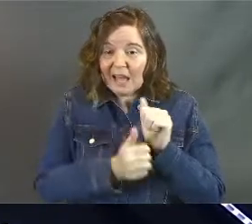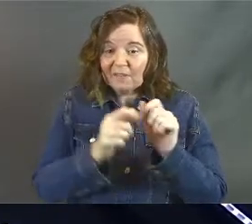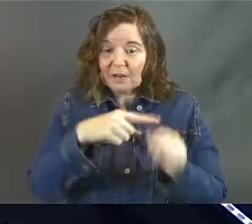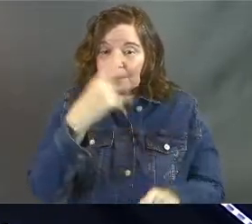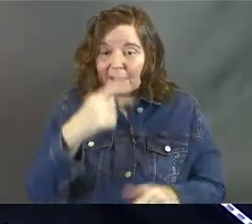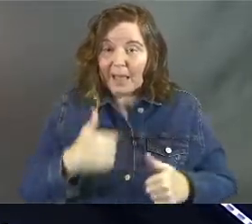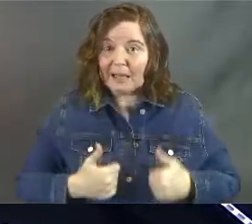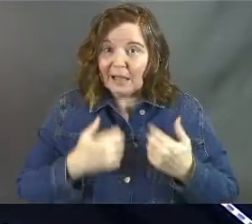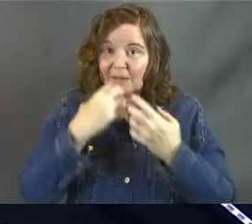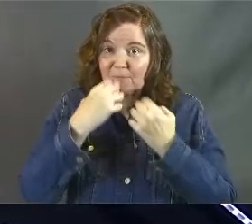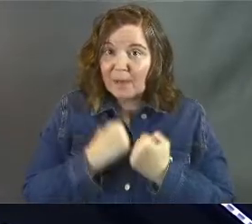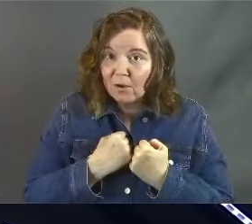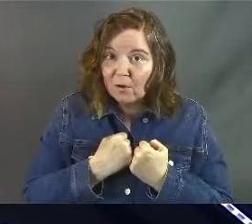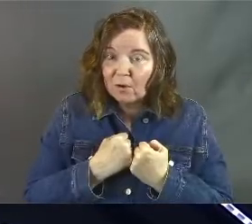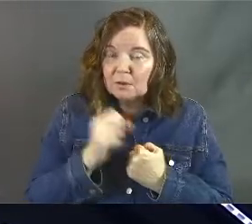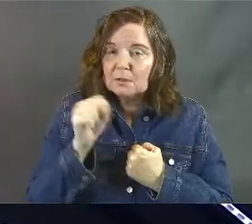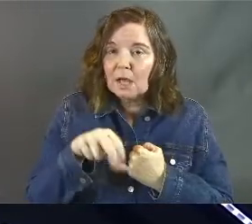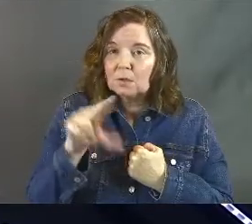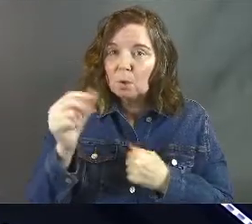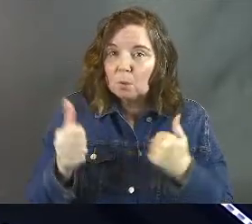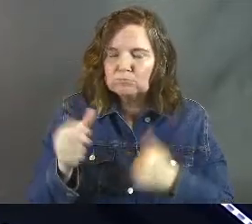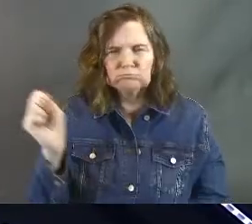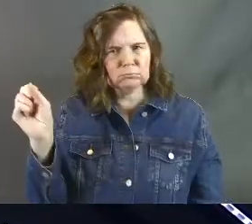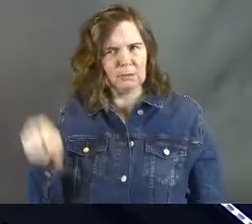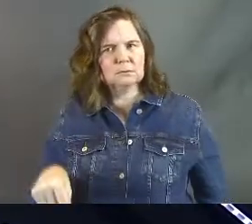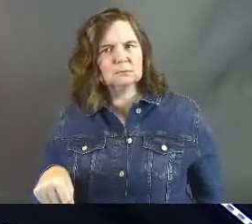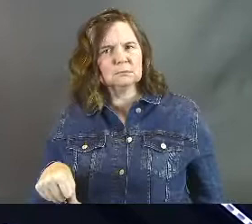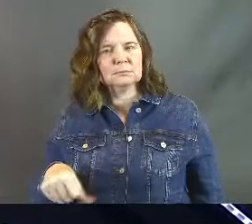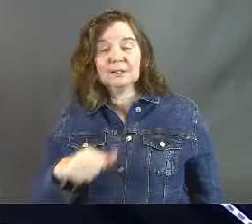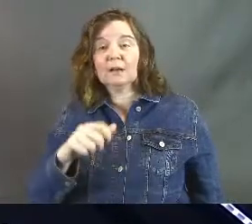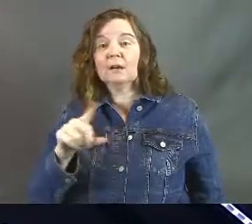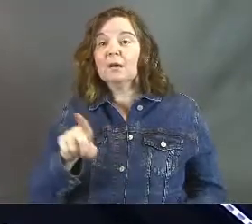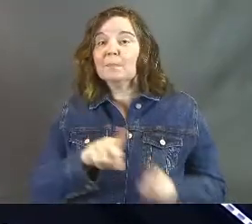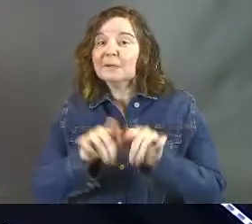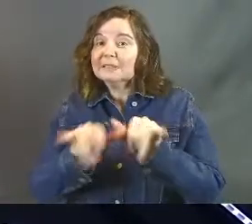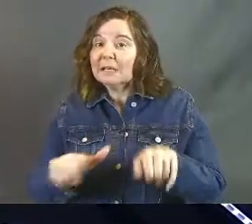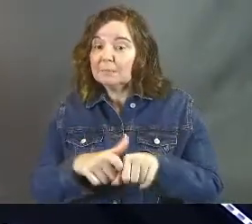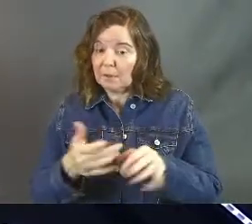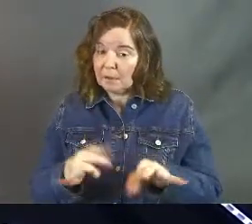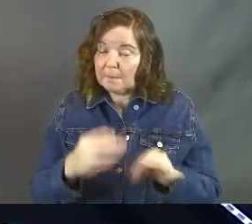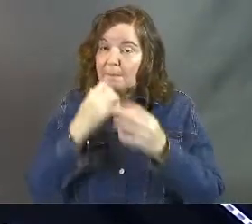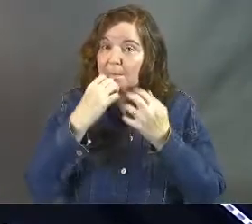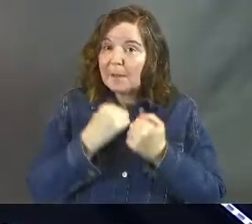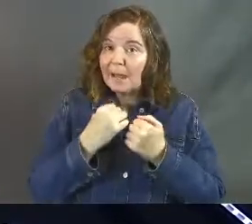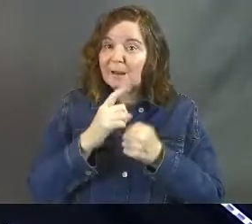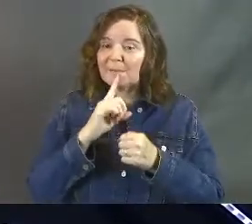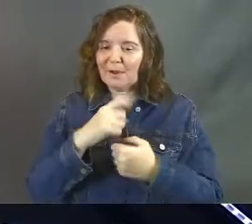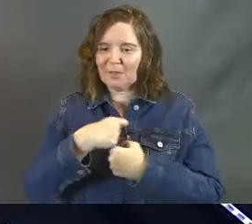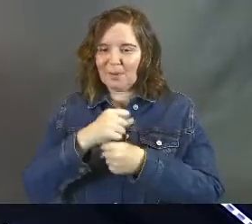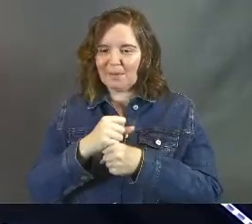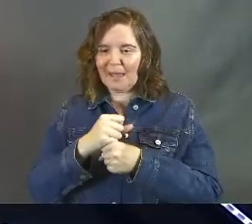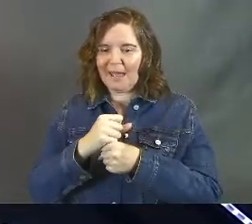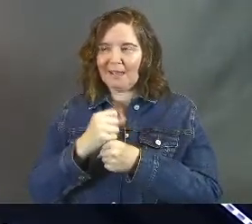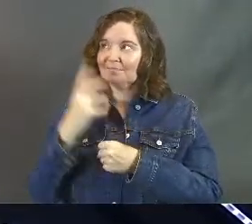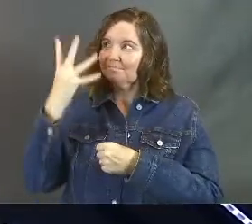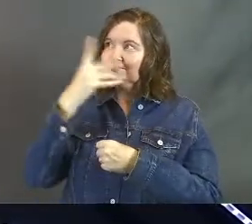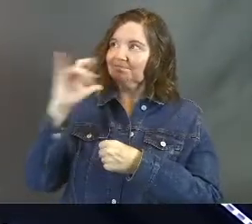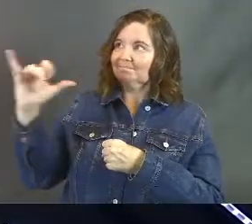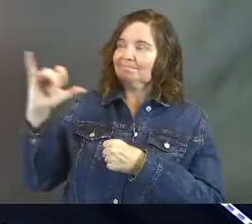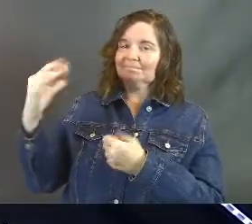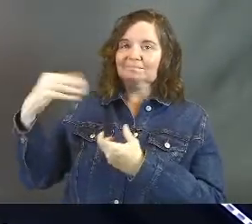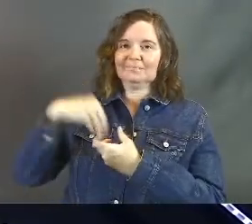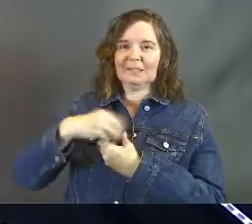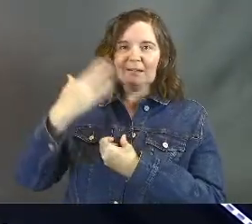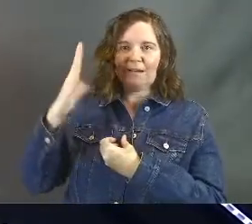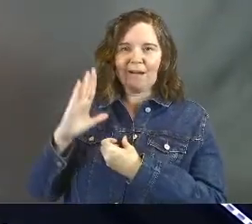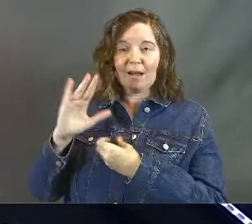single black life matter? Yes. Not only do they matter, but they are made in the image of God,